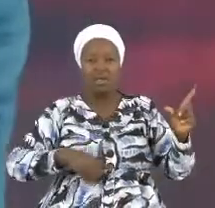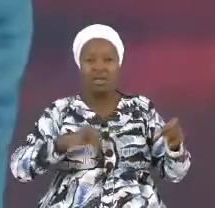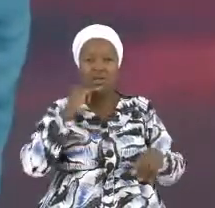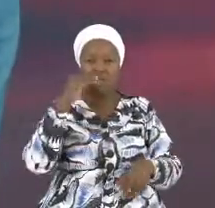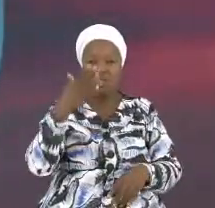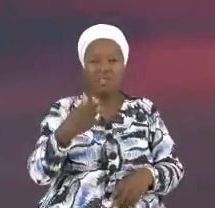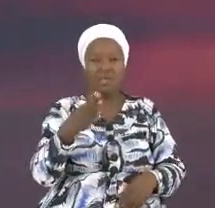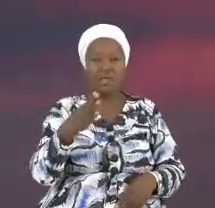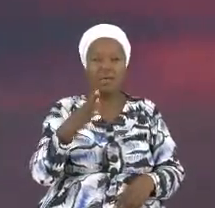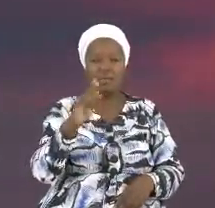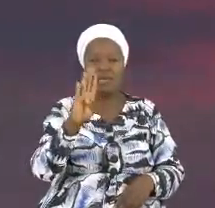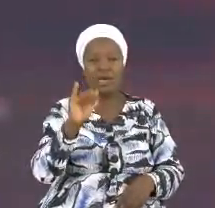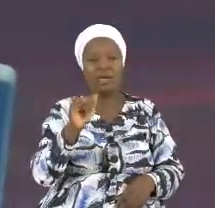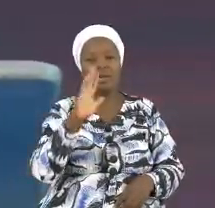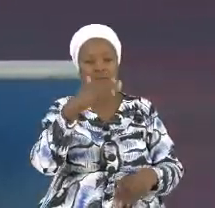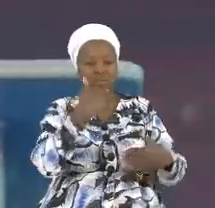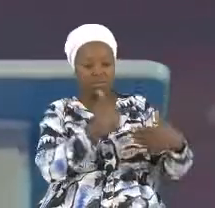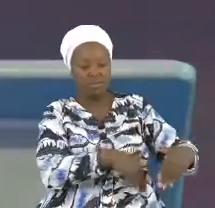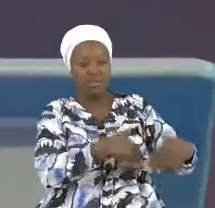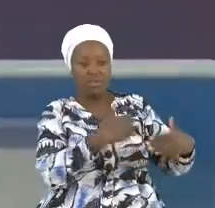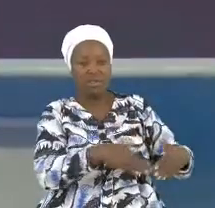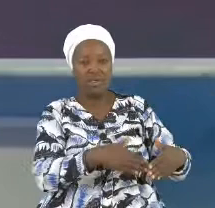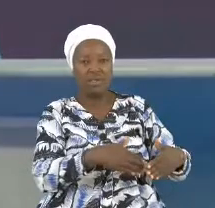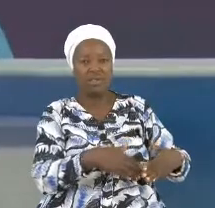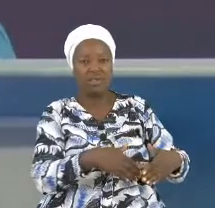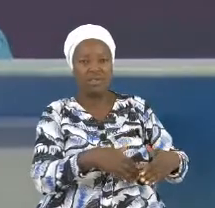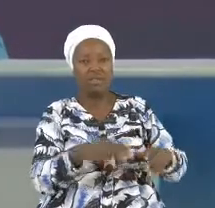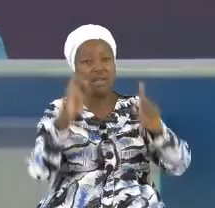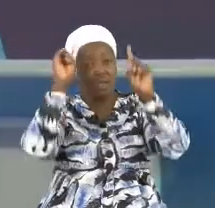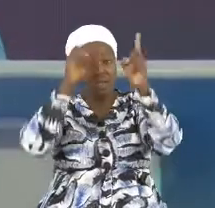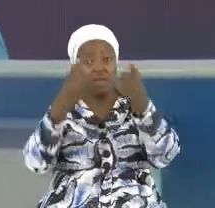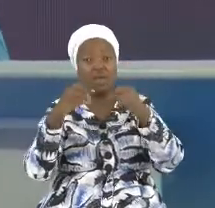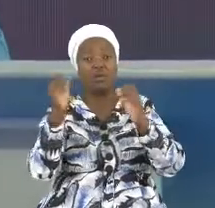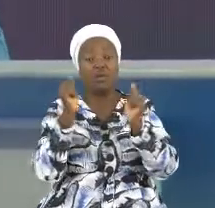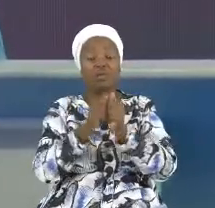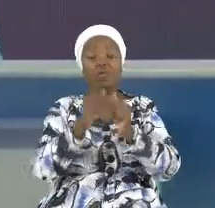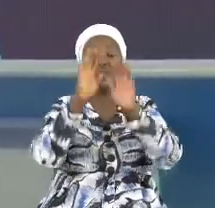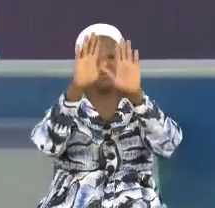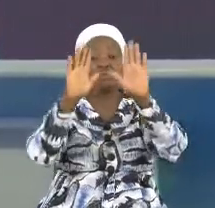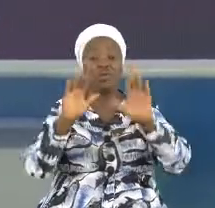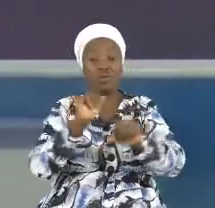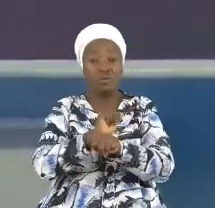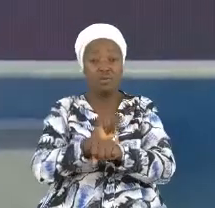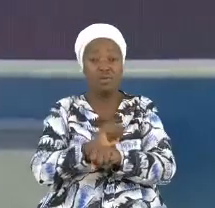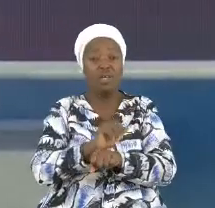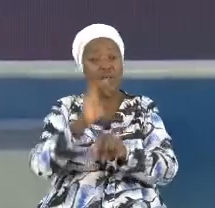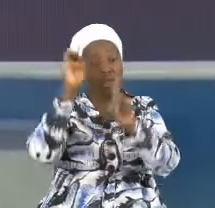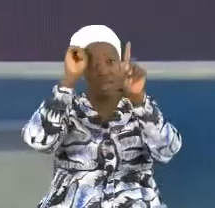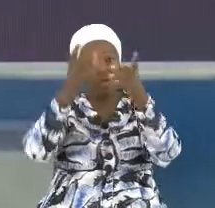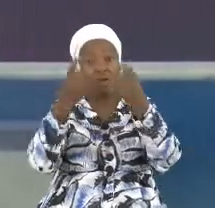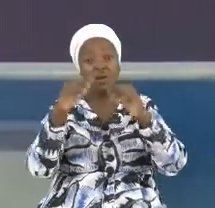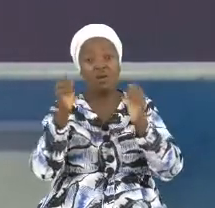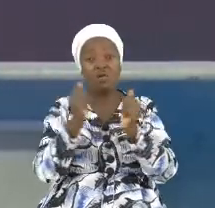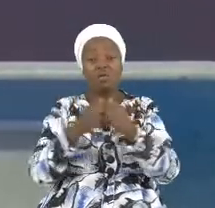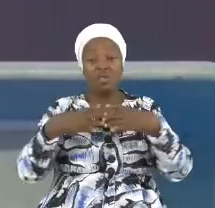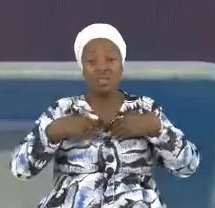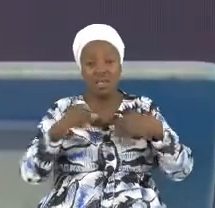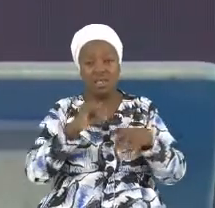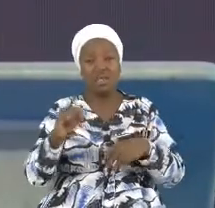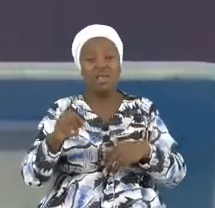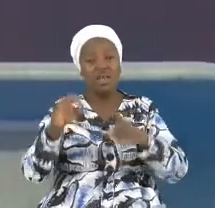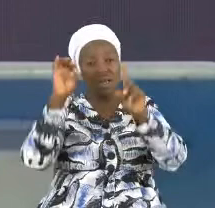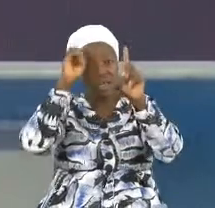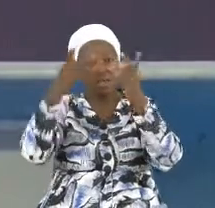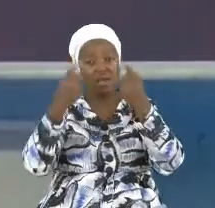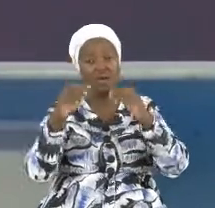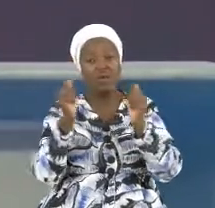side. He comes with miracle. He comes with healing. It comes with deliverance. And the